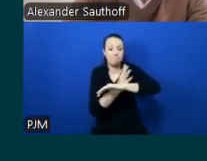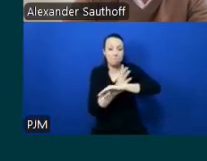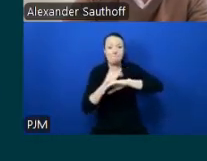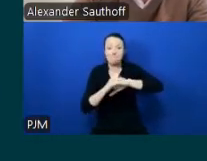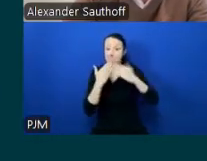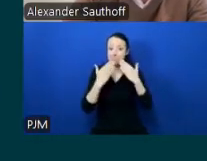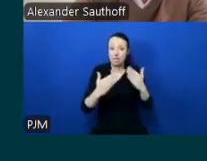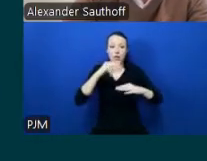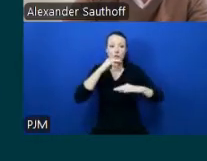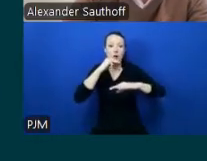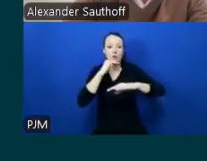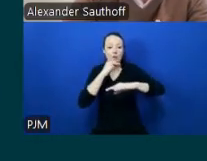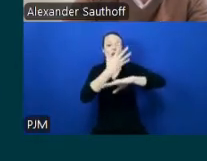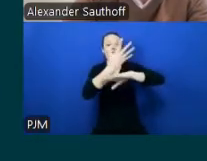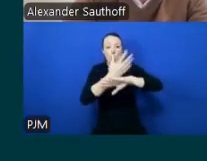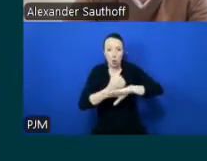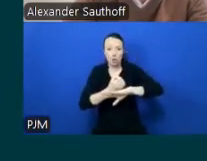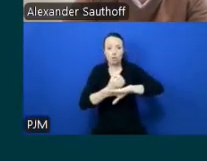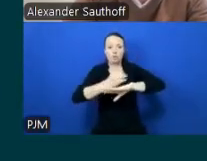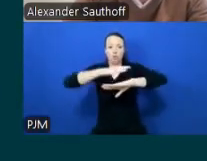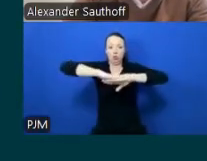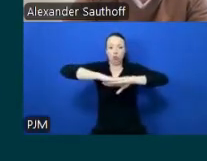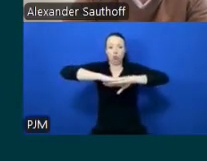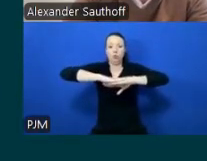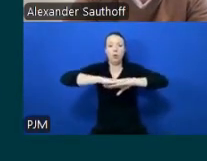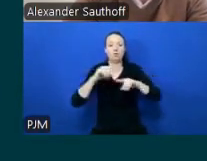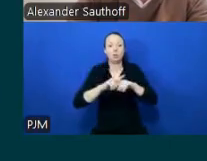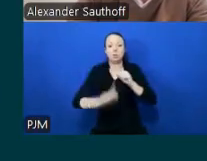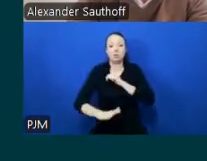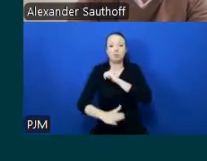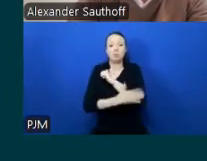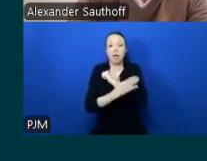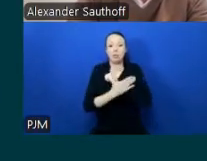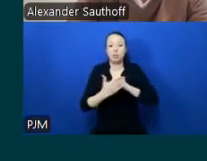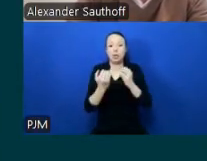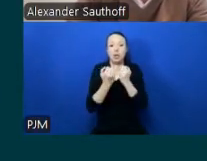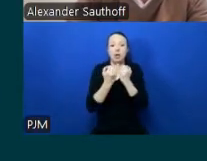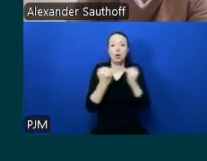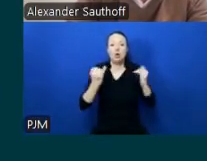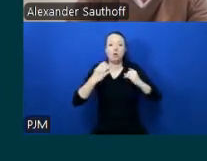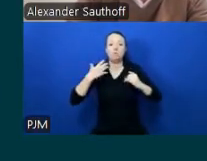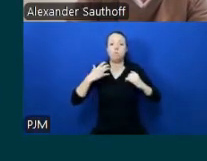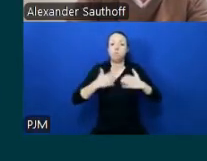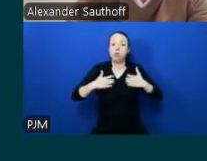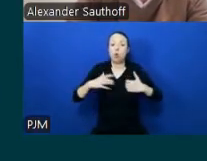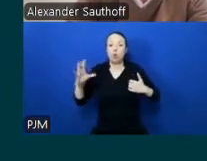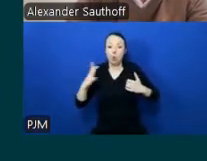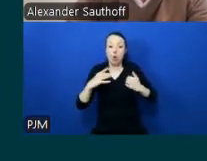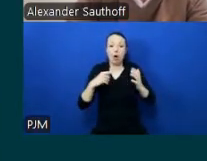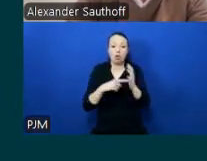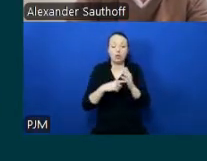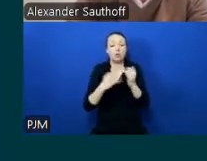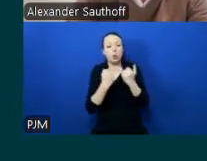urban biodiversity and create also cooler microclimates. So the key point is that a